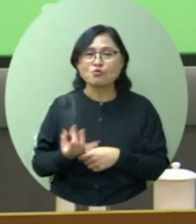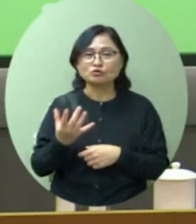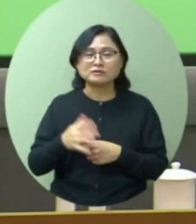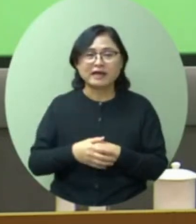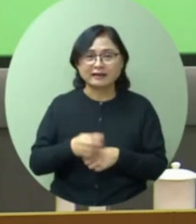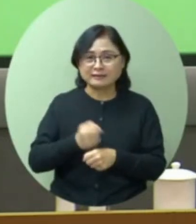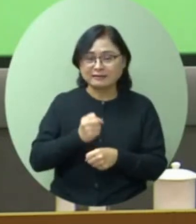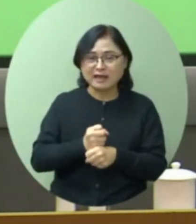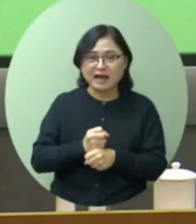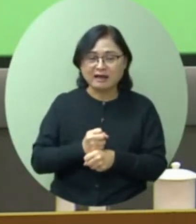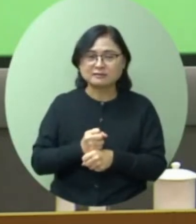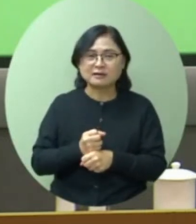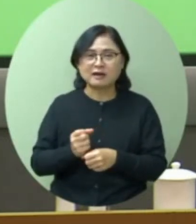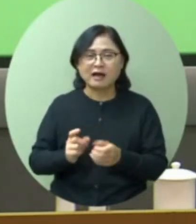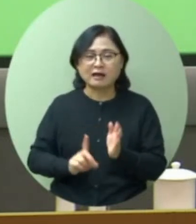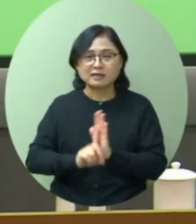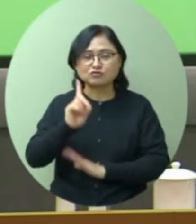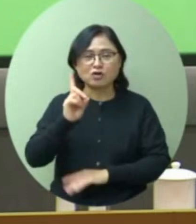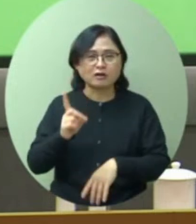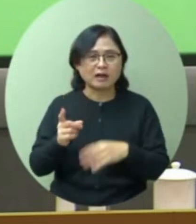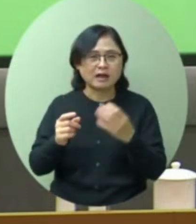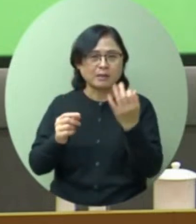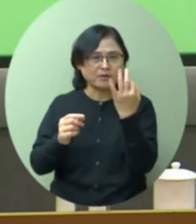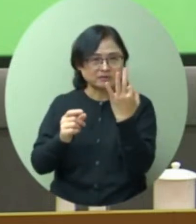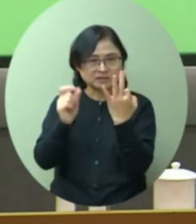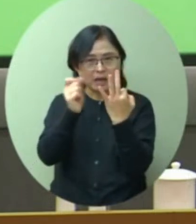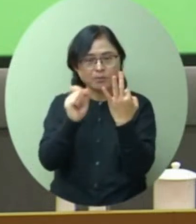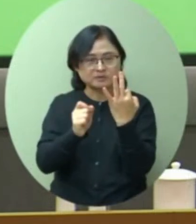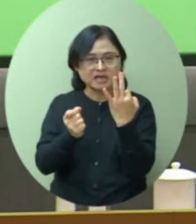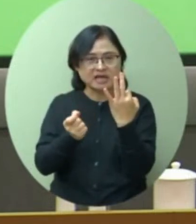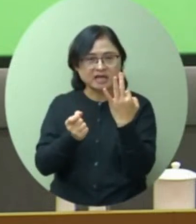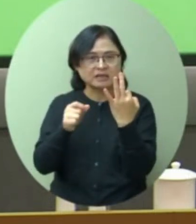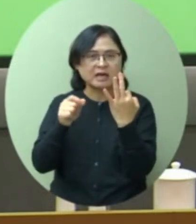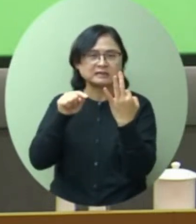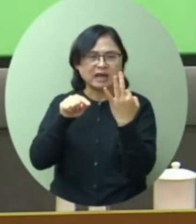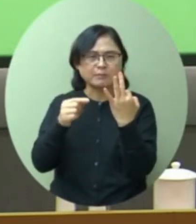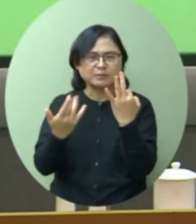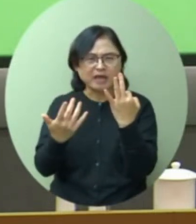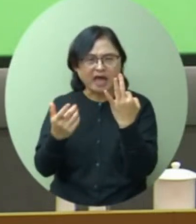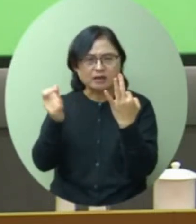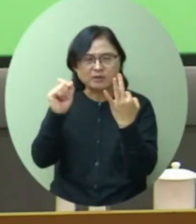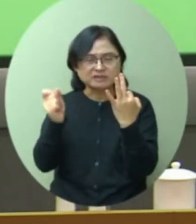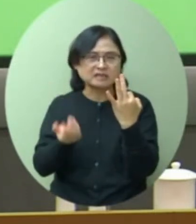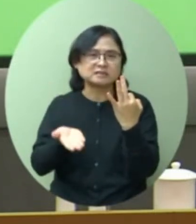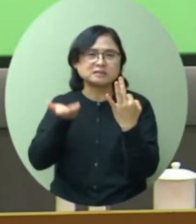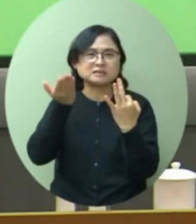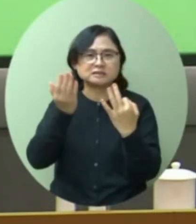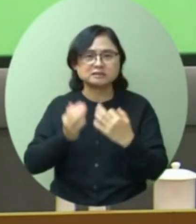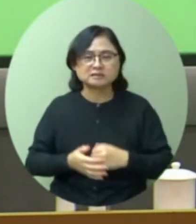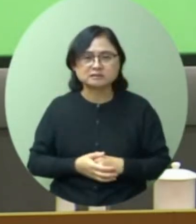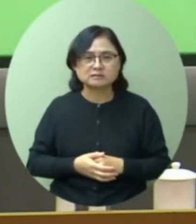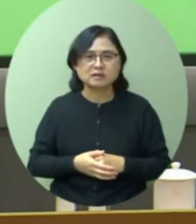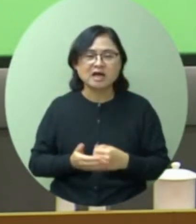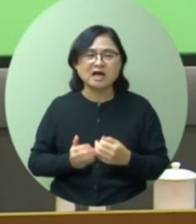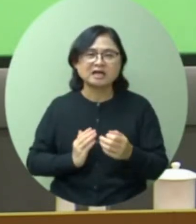something percent, 3.7. My memory slipped my mind, but it was over 3%.